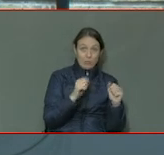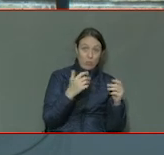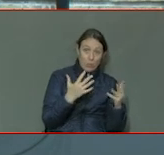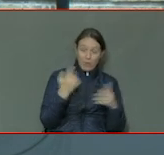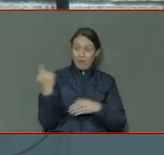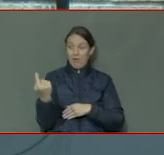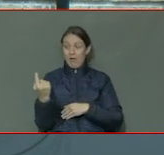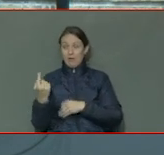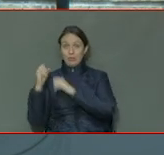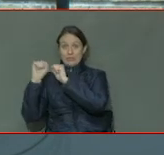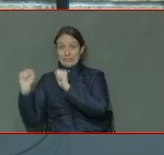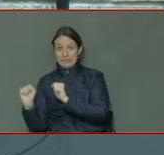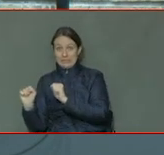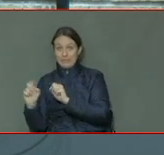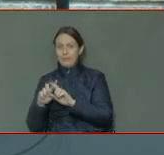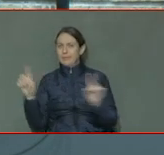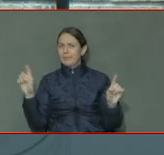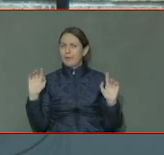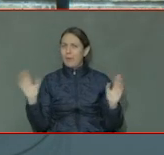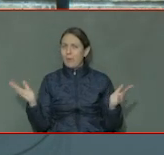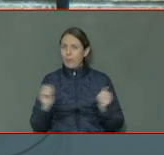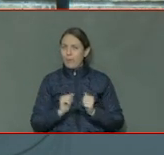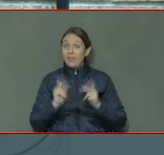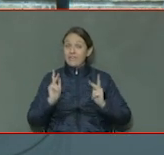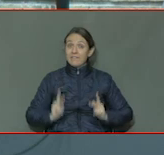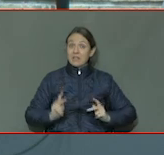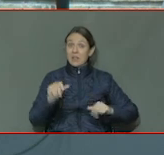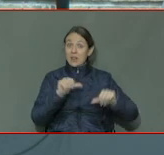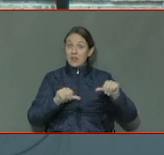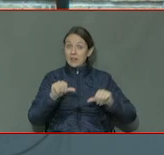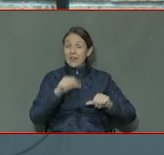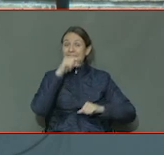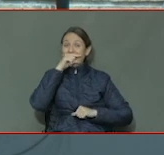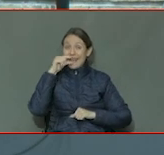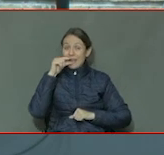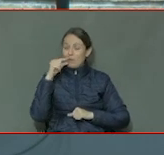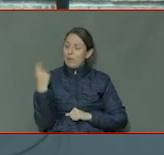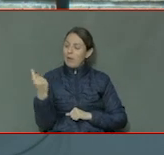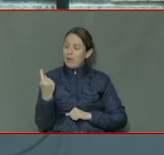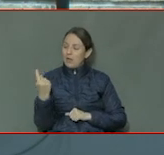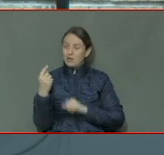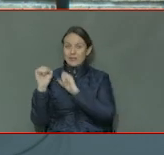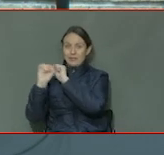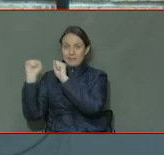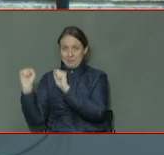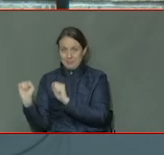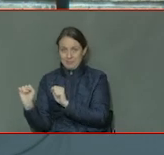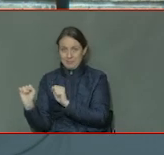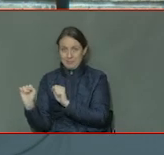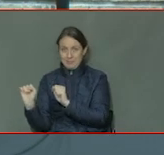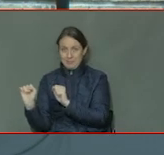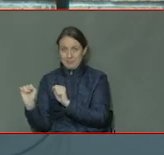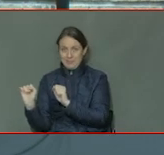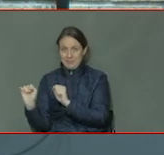system. In physics, it is isolated system. Because then you can't